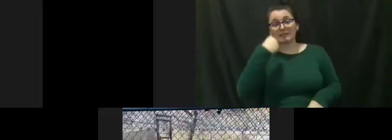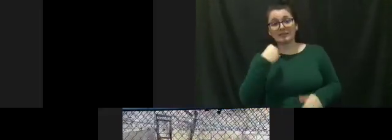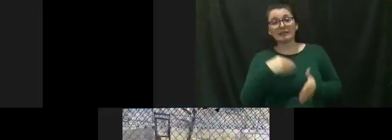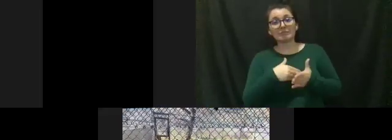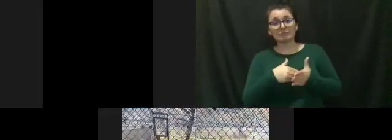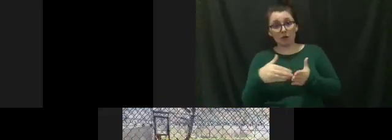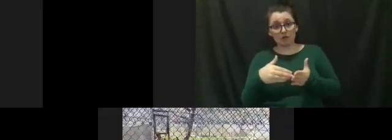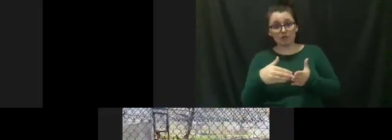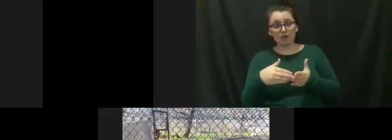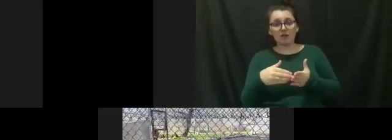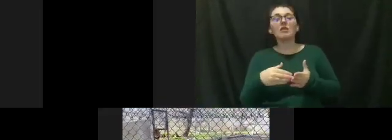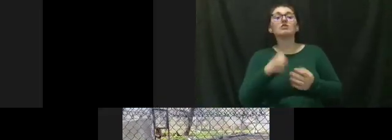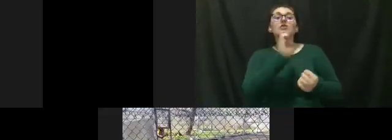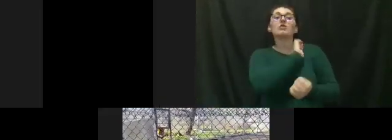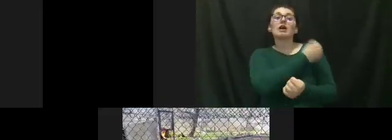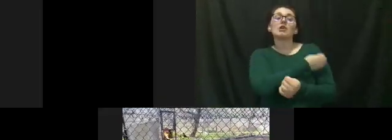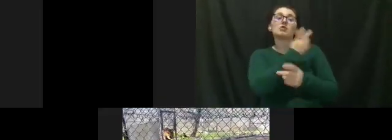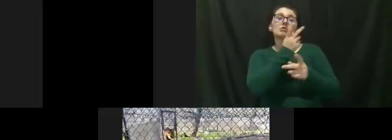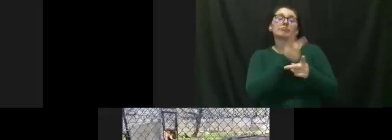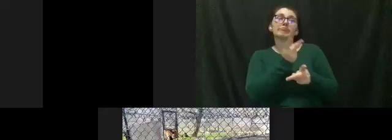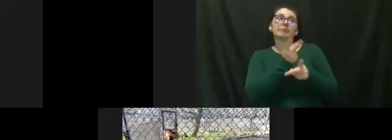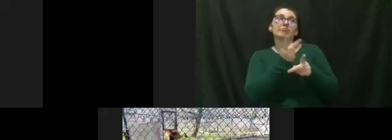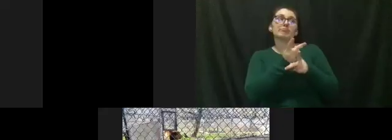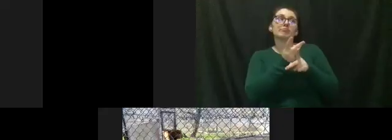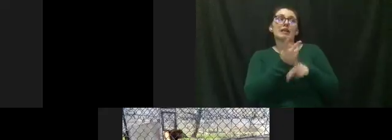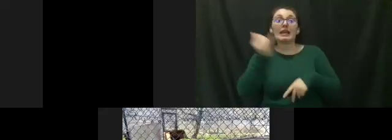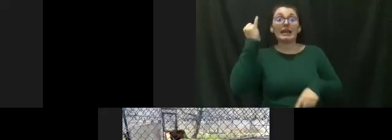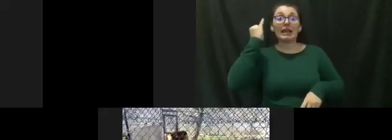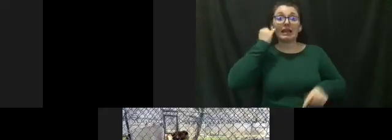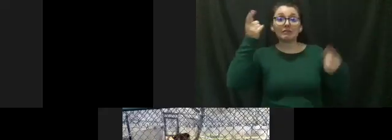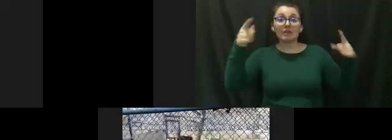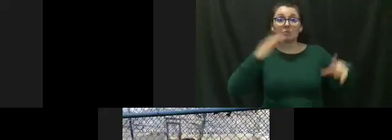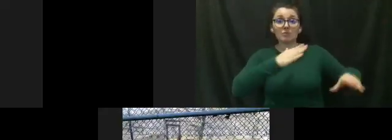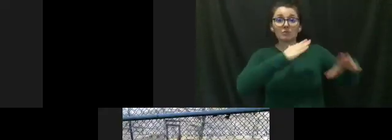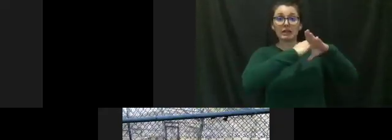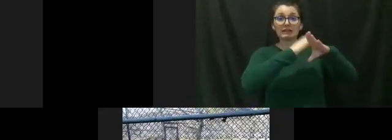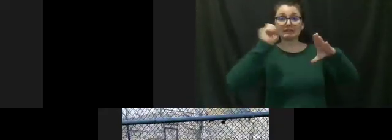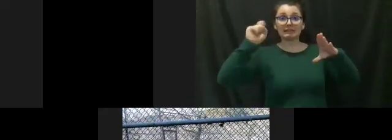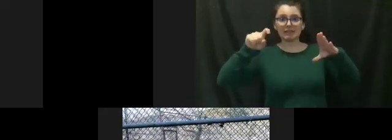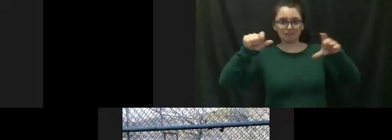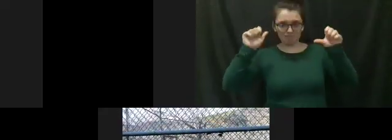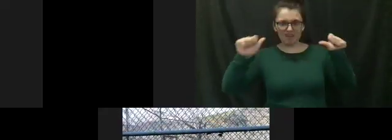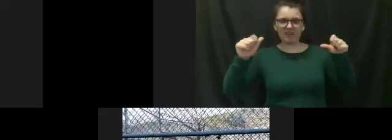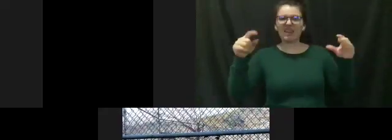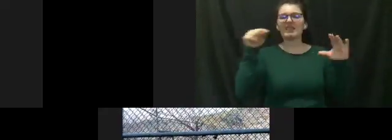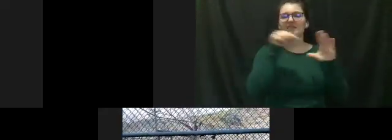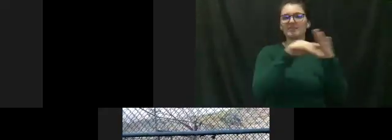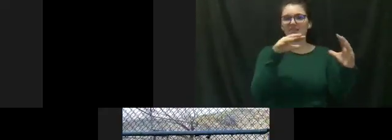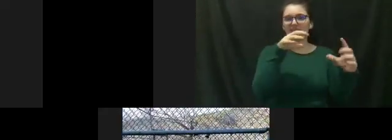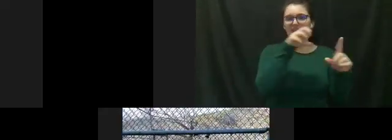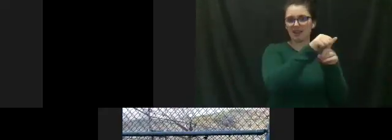they're conserving energy just in case they need to protect everybody else. Whoa. So this is Savo. You can see